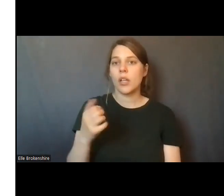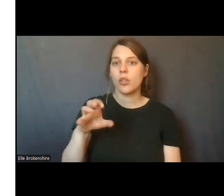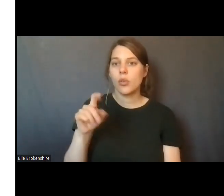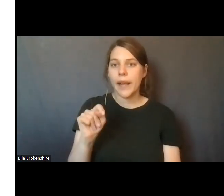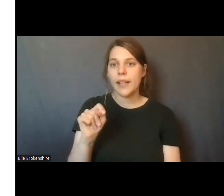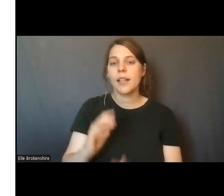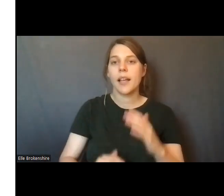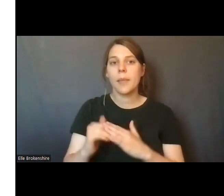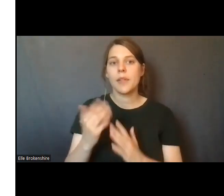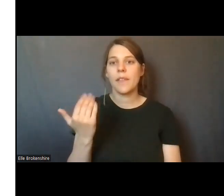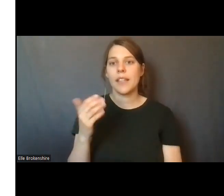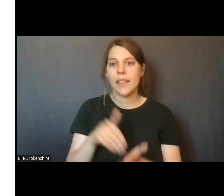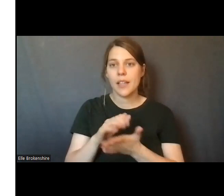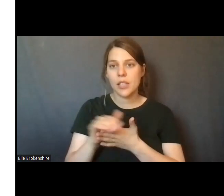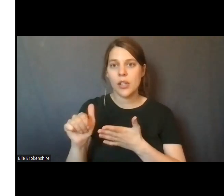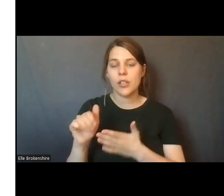up to